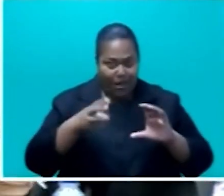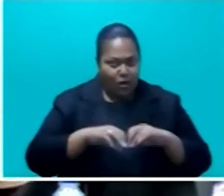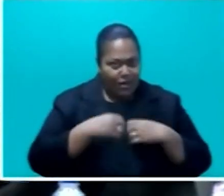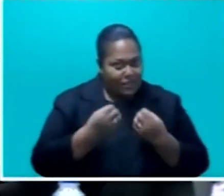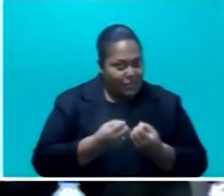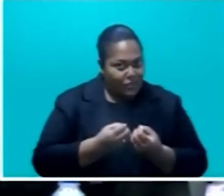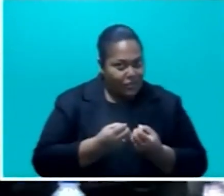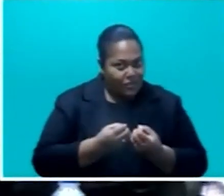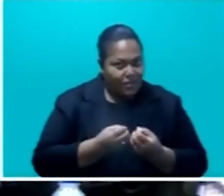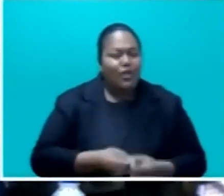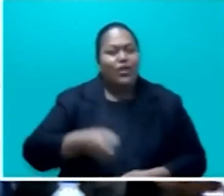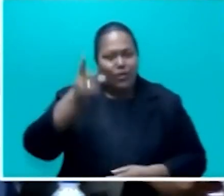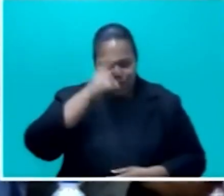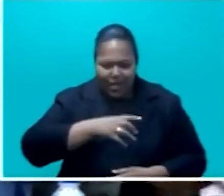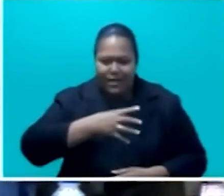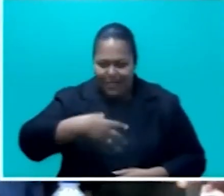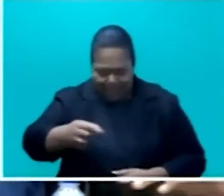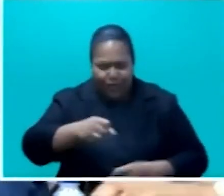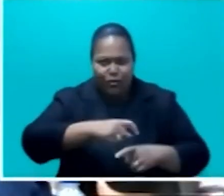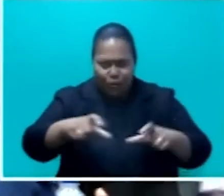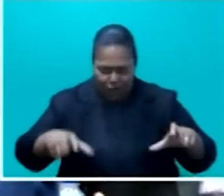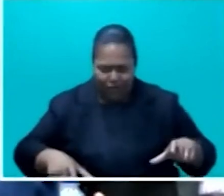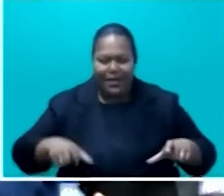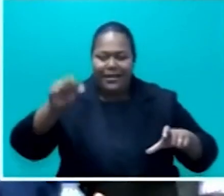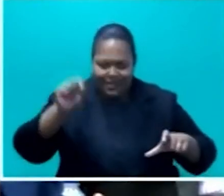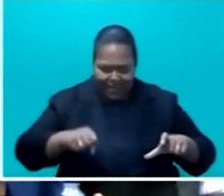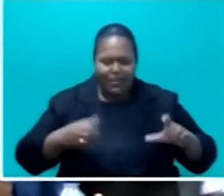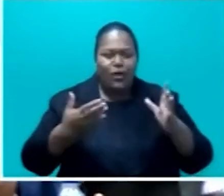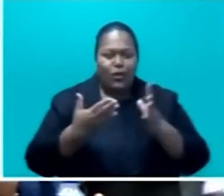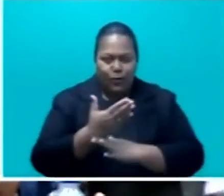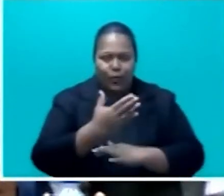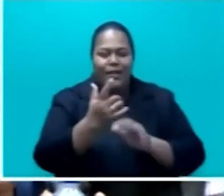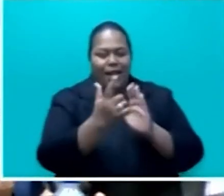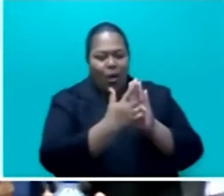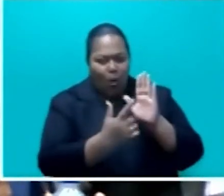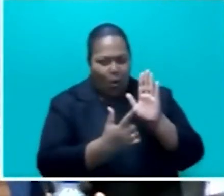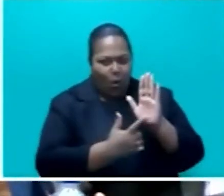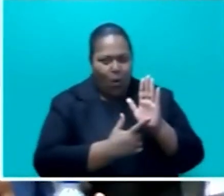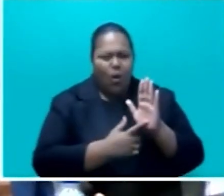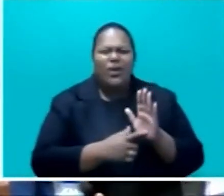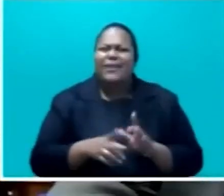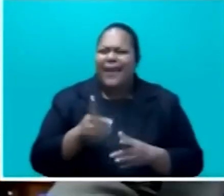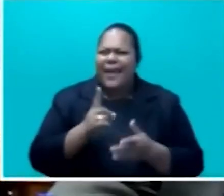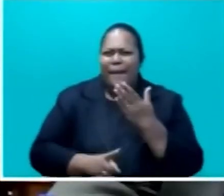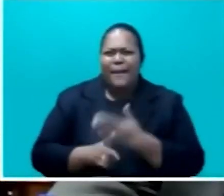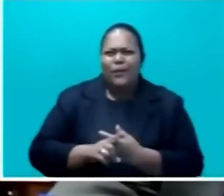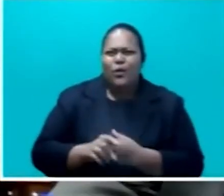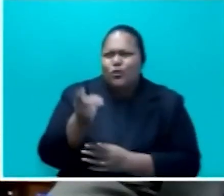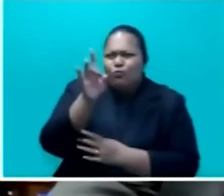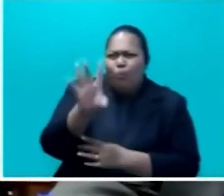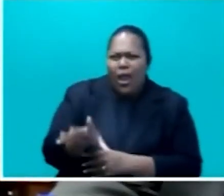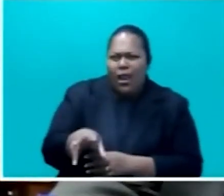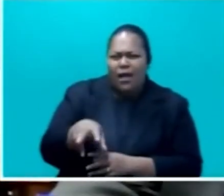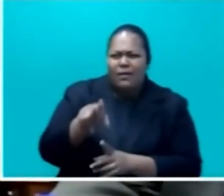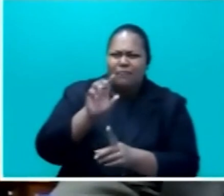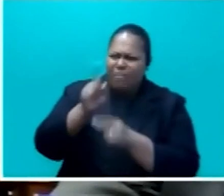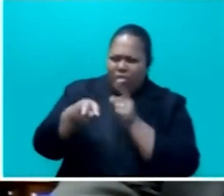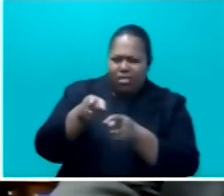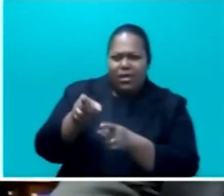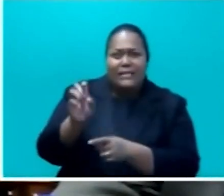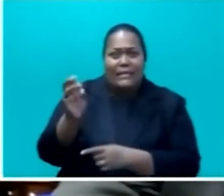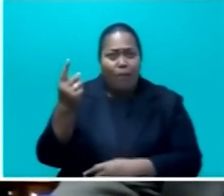Council. Mr. Speaker, sir, the repealing of the Act does not mean that the ordinary person will not be able to